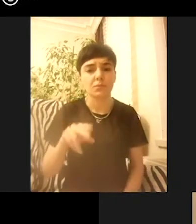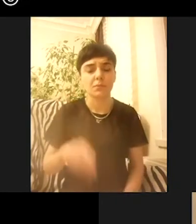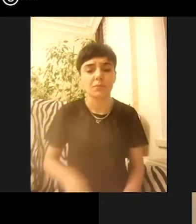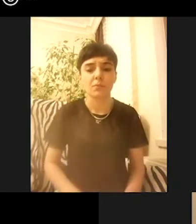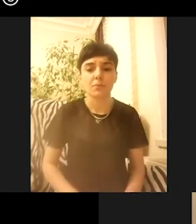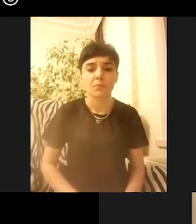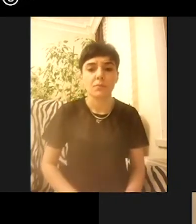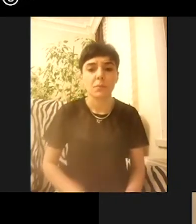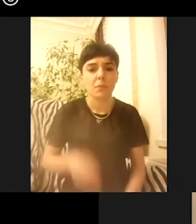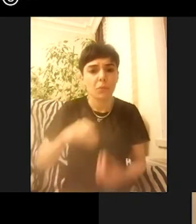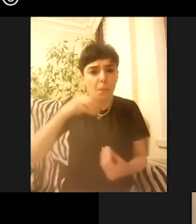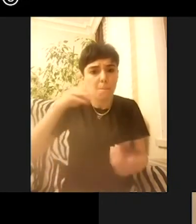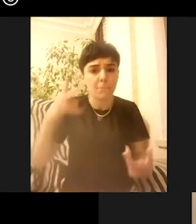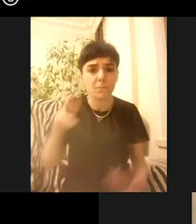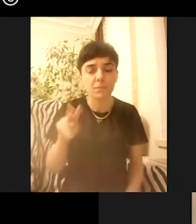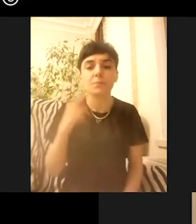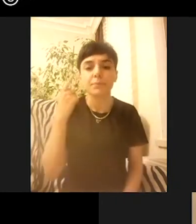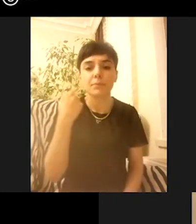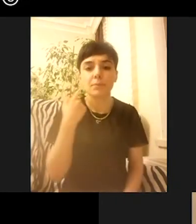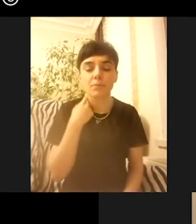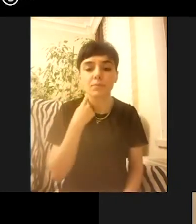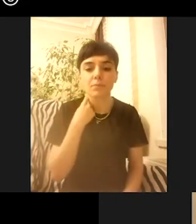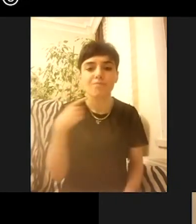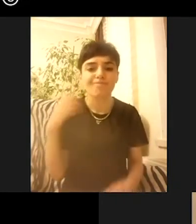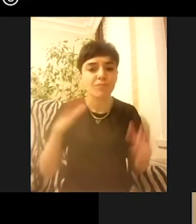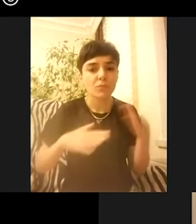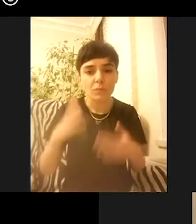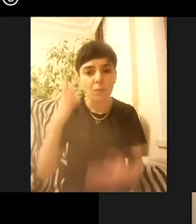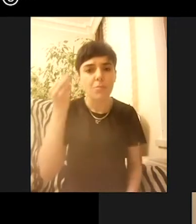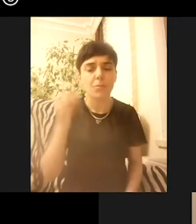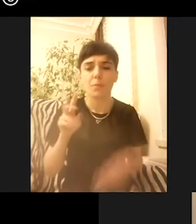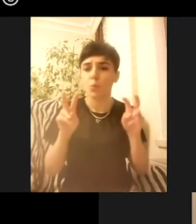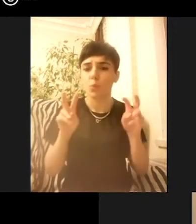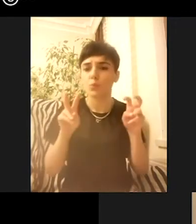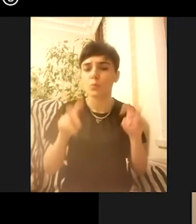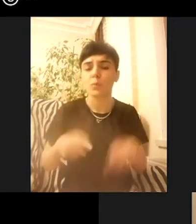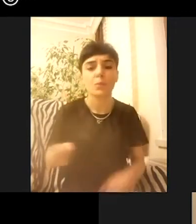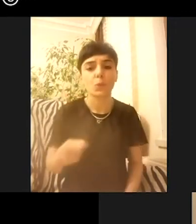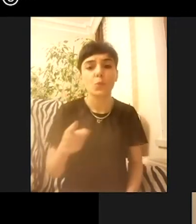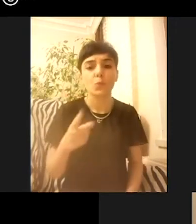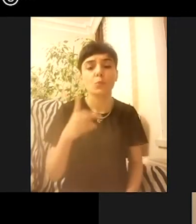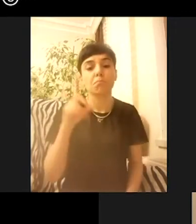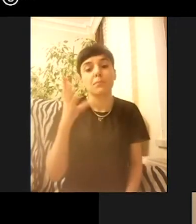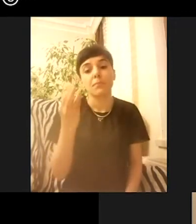Kurdish trans and queer people, violence may be conceptualized as